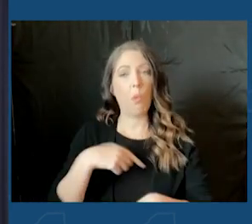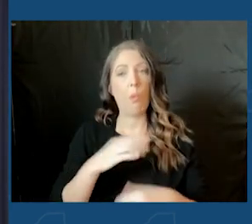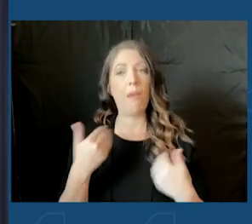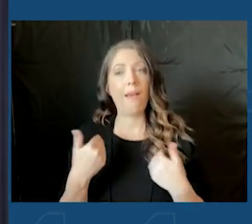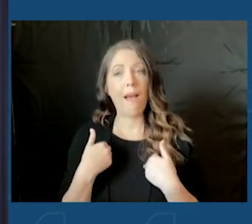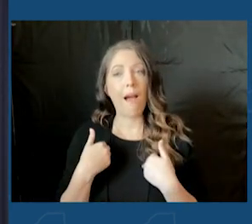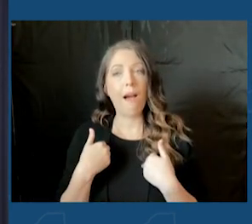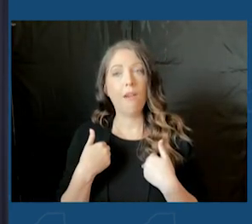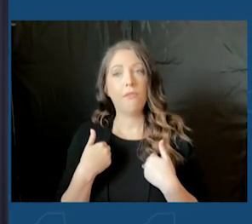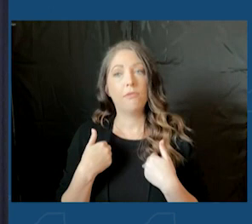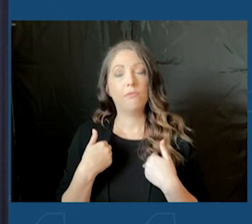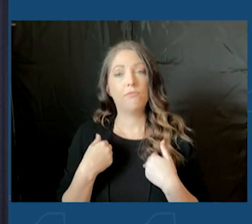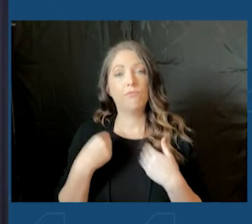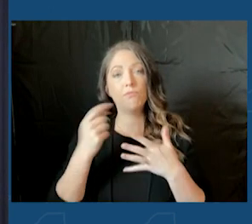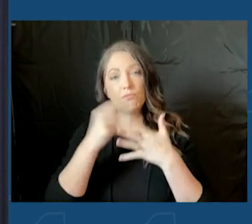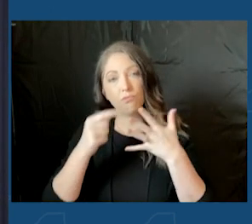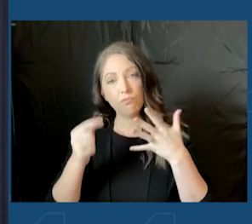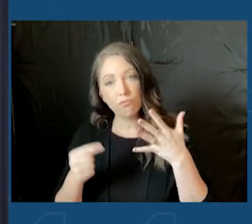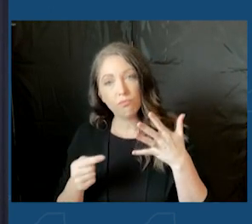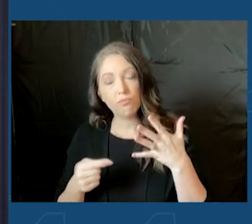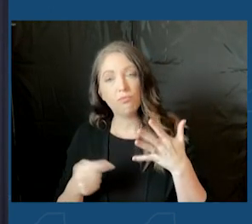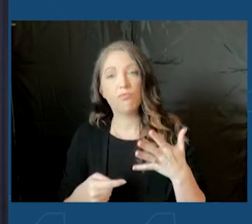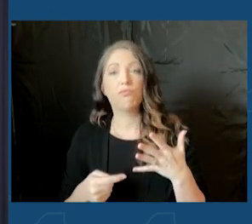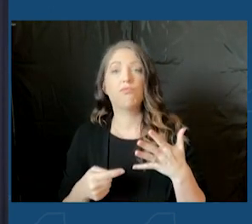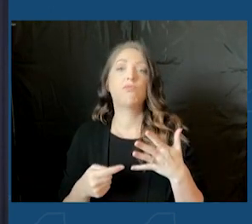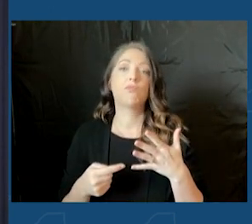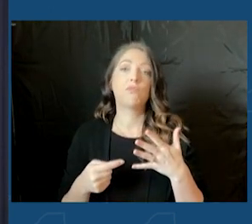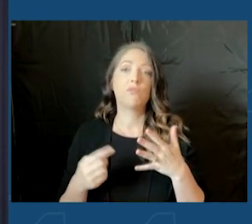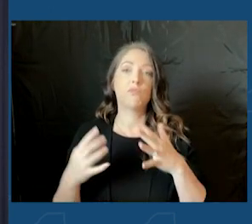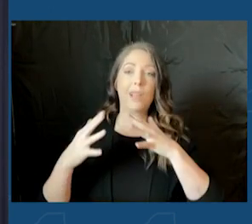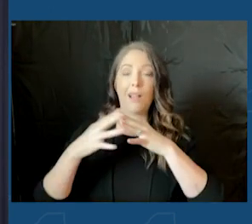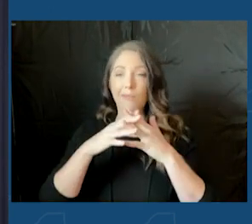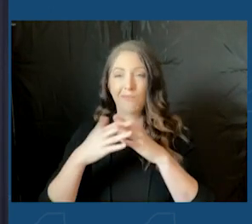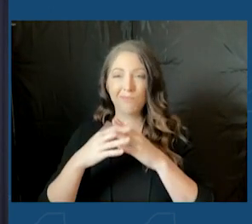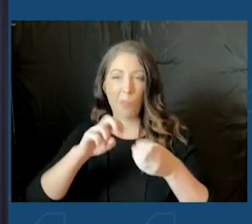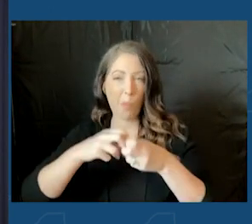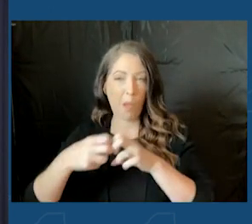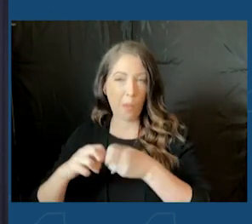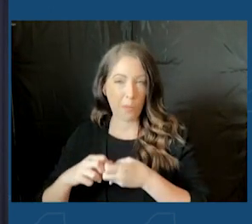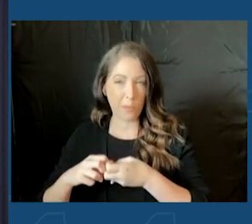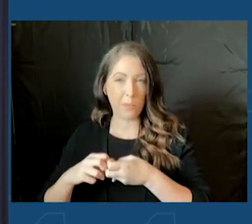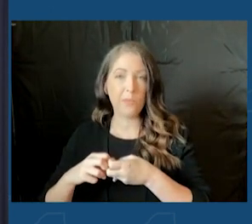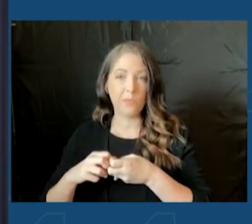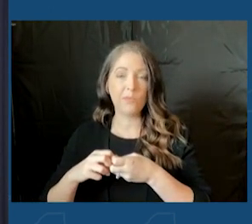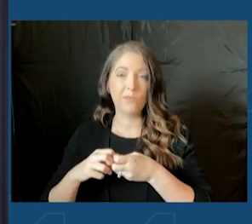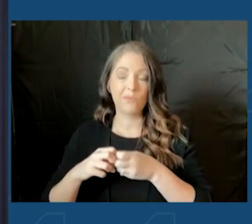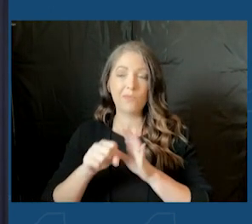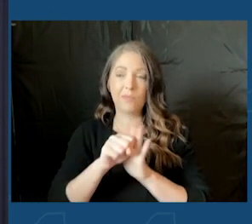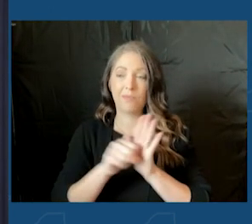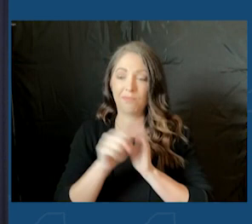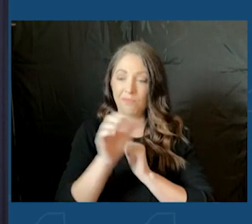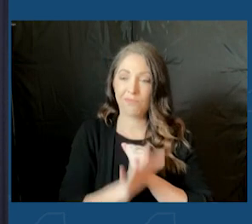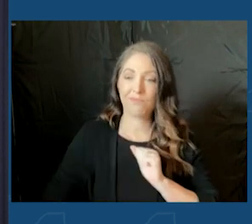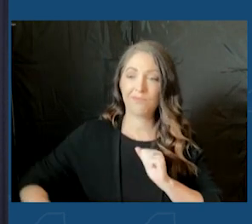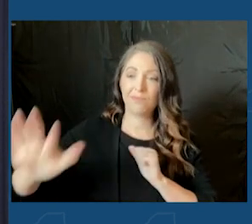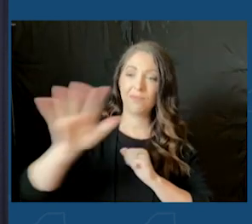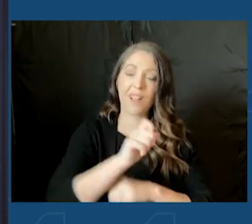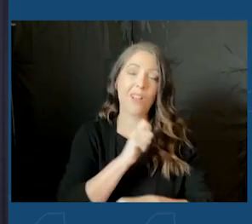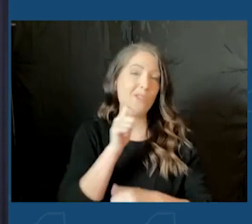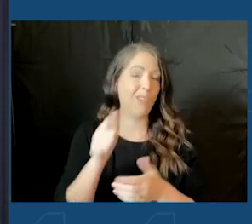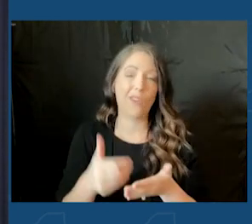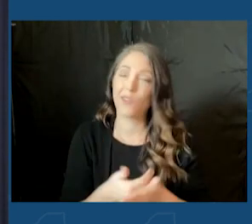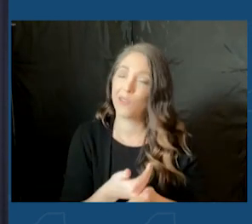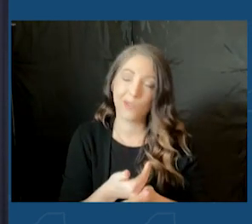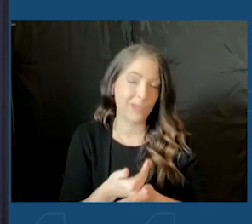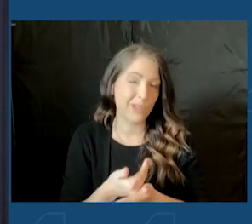of kind of interlocking, intersecting problems here that across the state that are not new, but in many ways